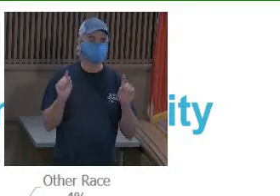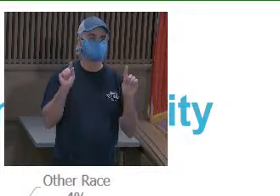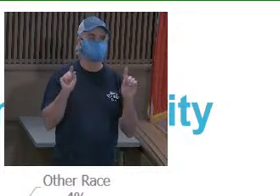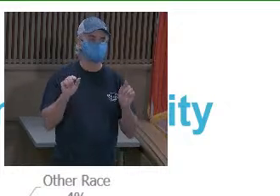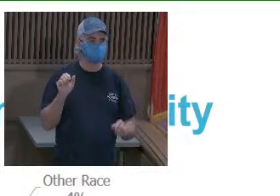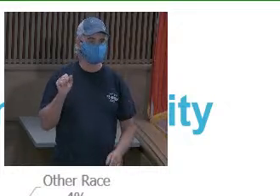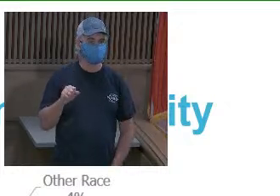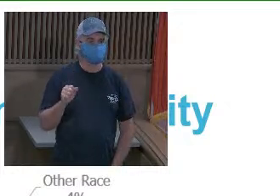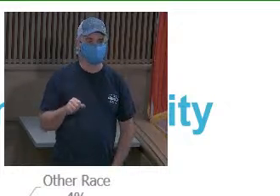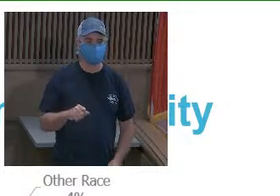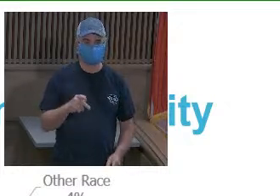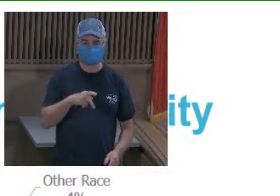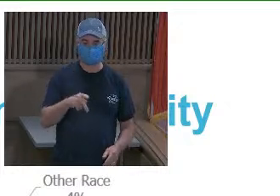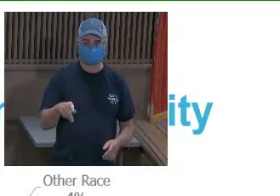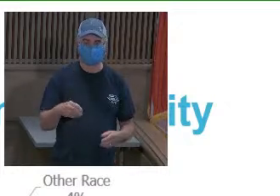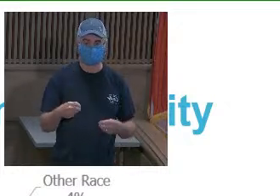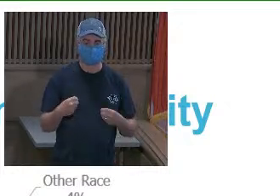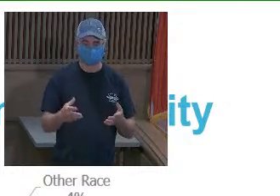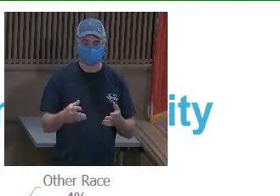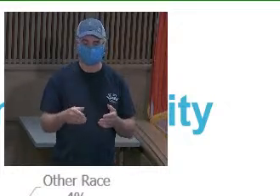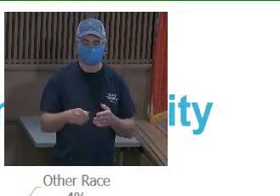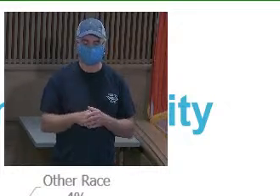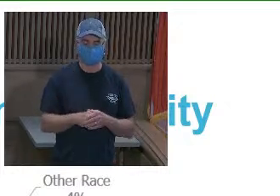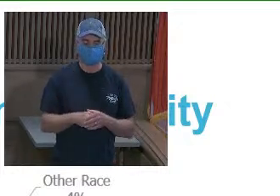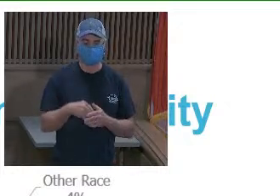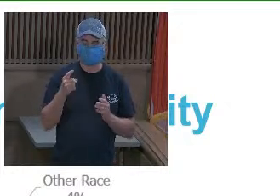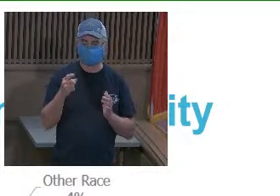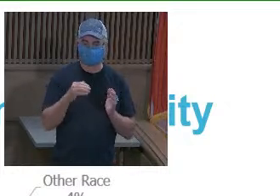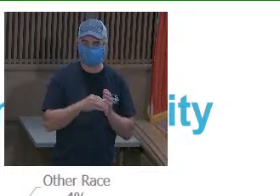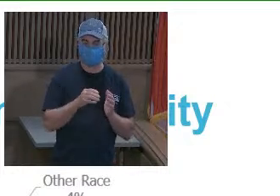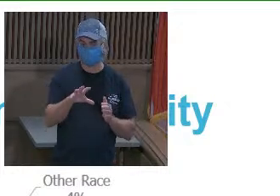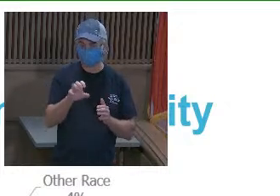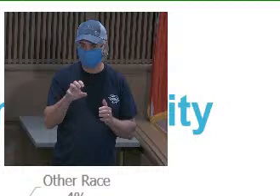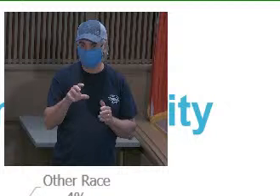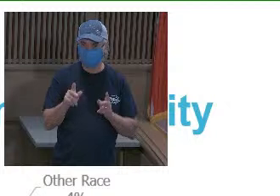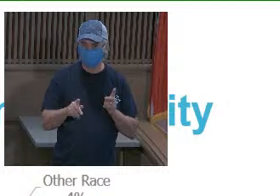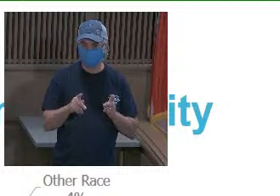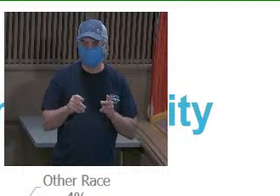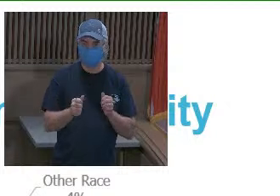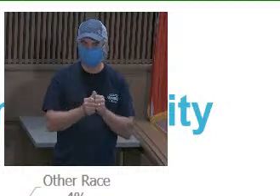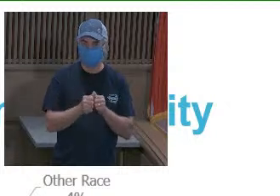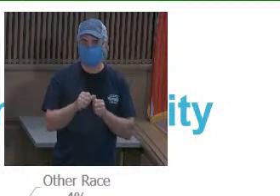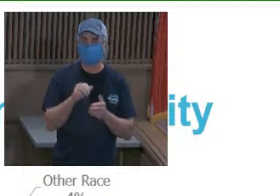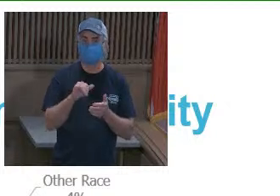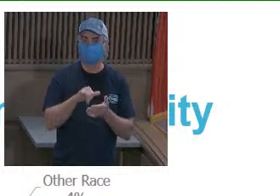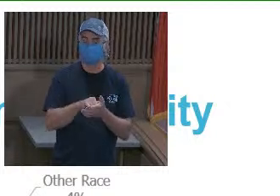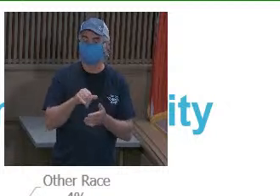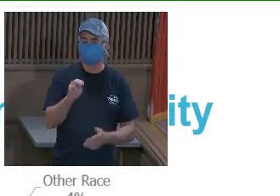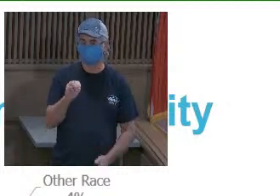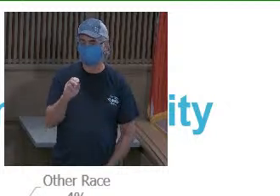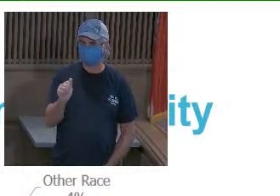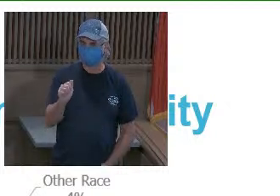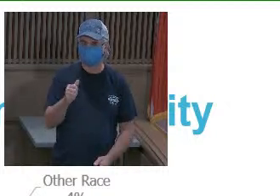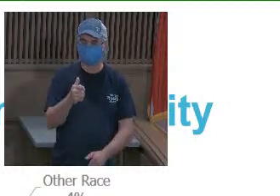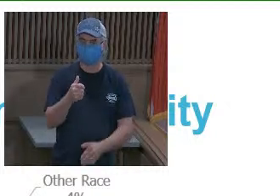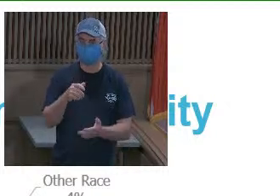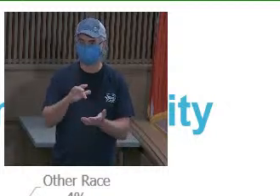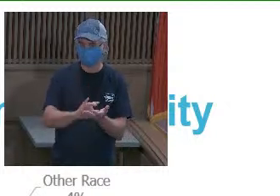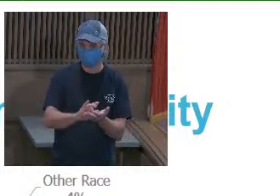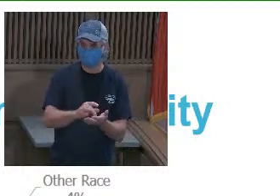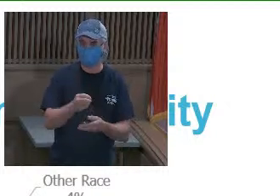has administered to over 1,500 people on monoclonal antibodies, with